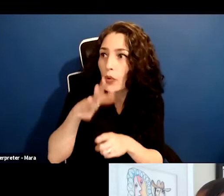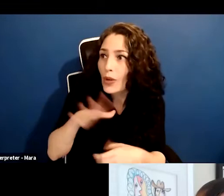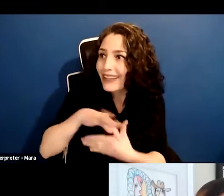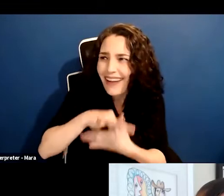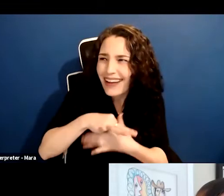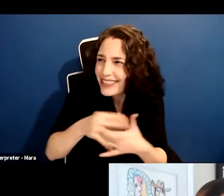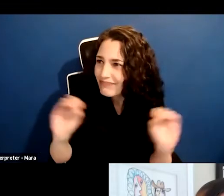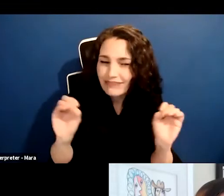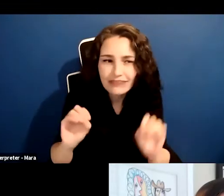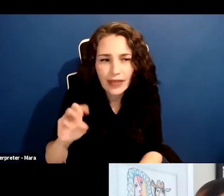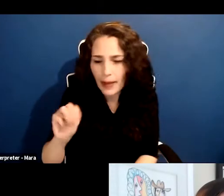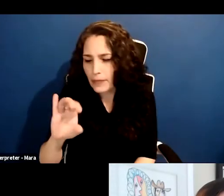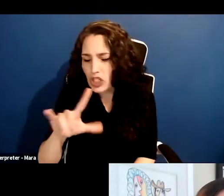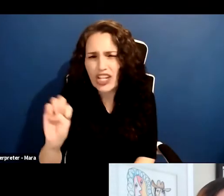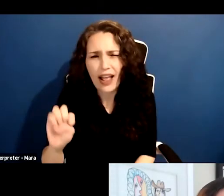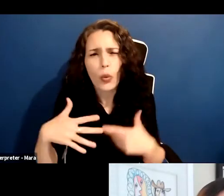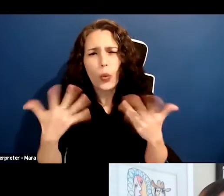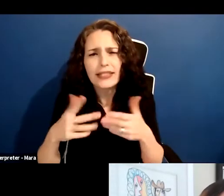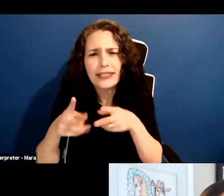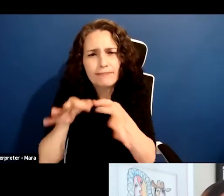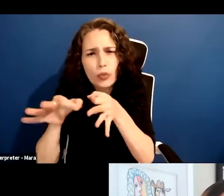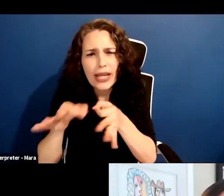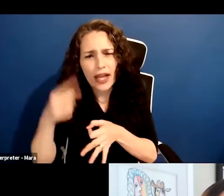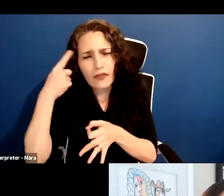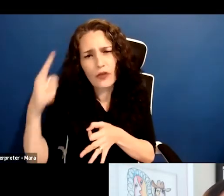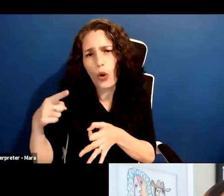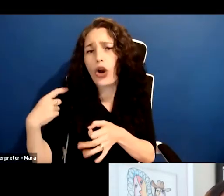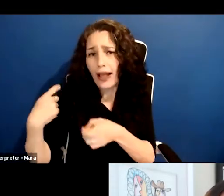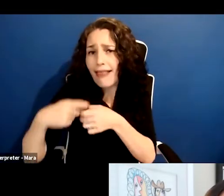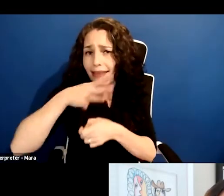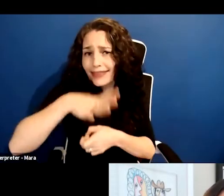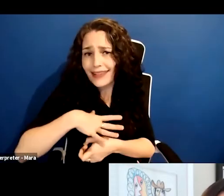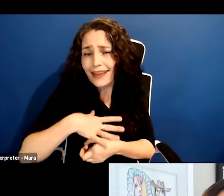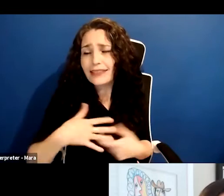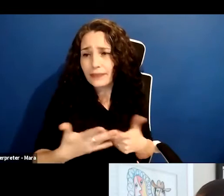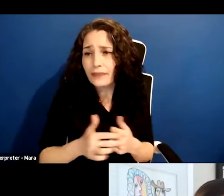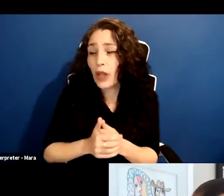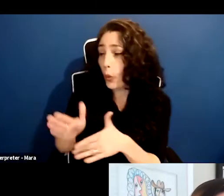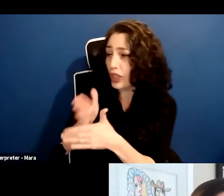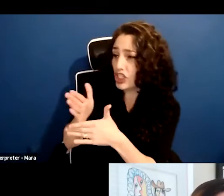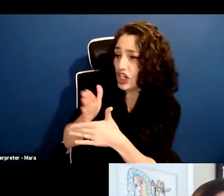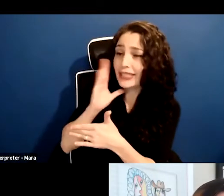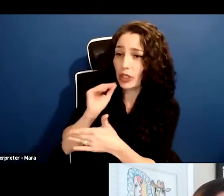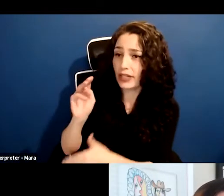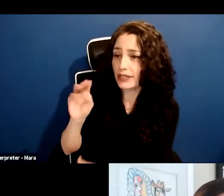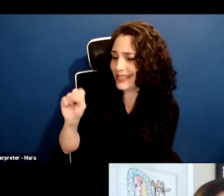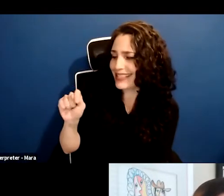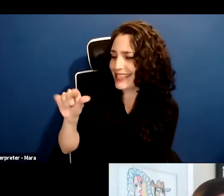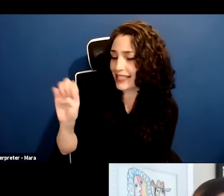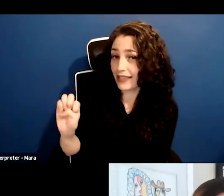that breakdown for the Latinas? Latina share of screen is in the 2020 data is about